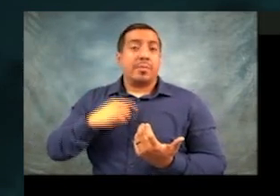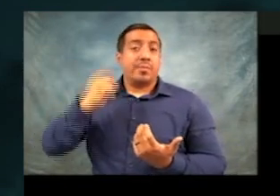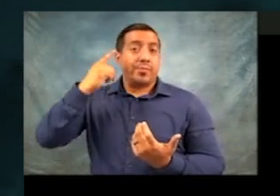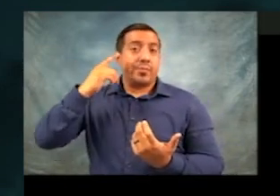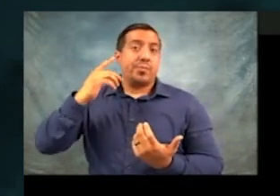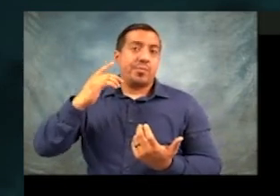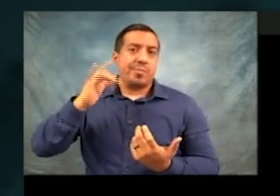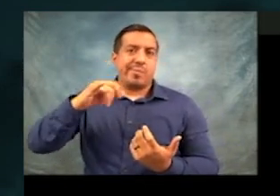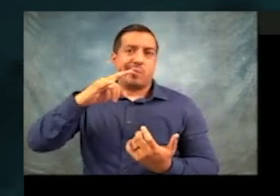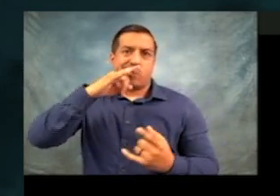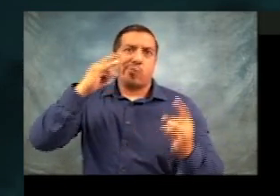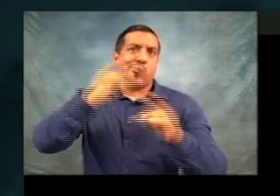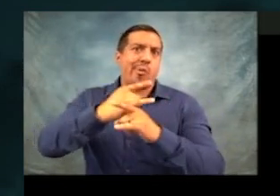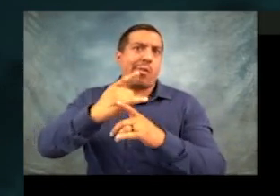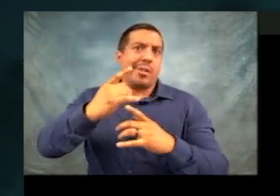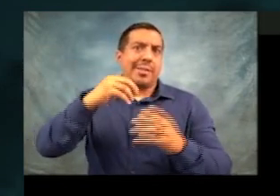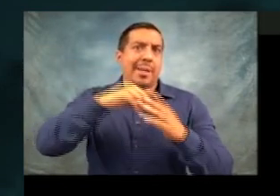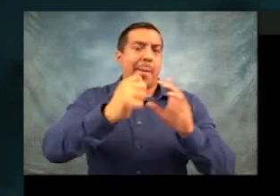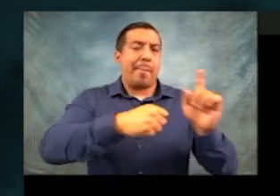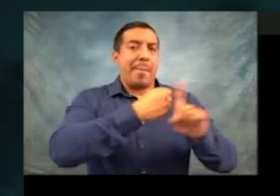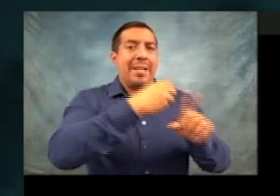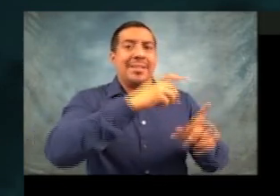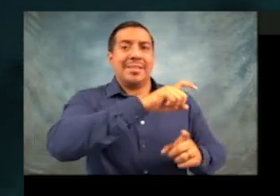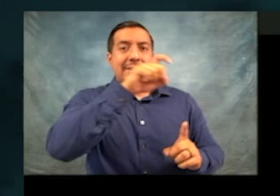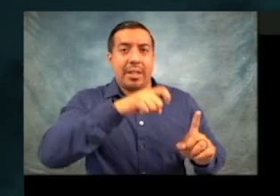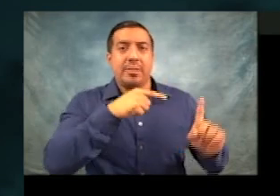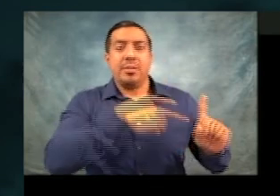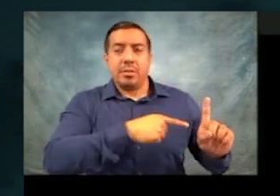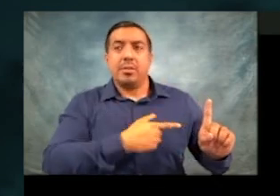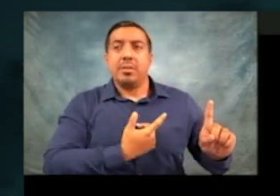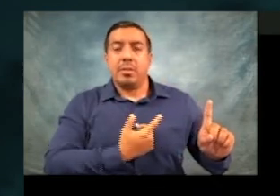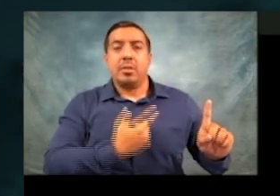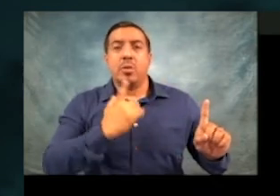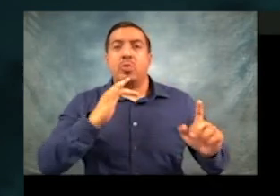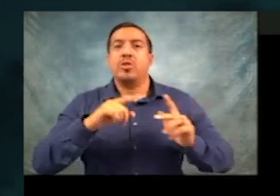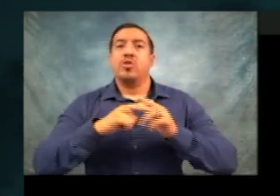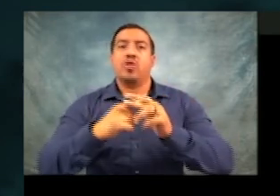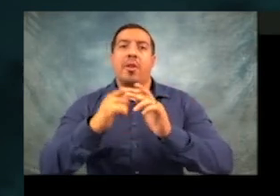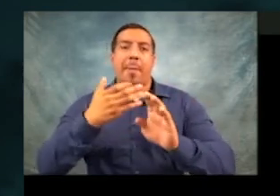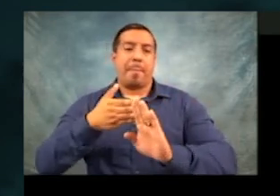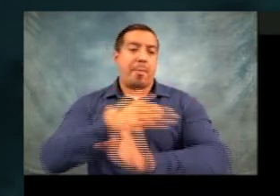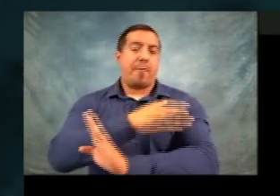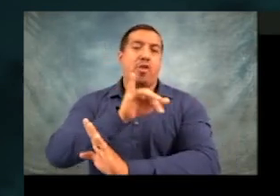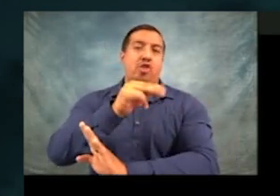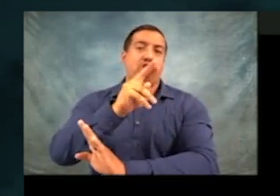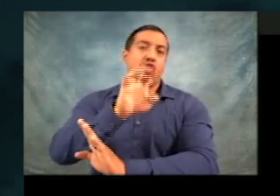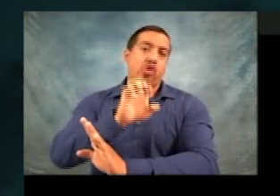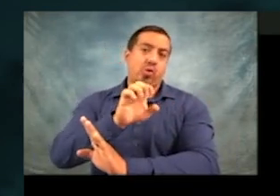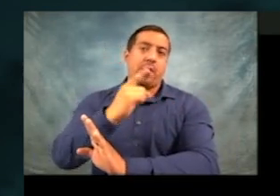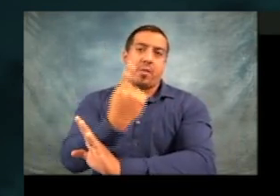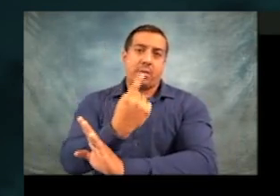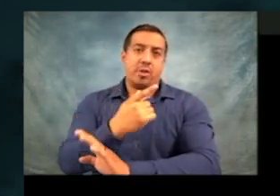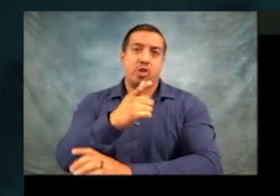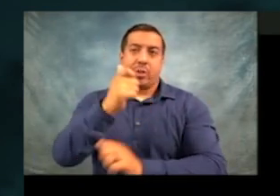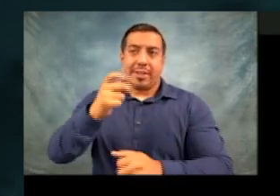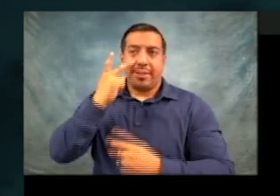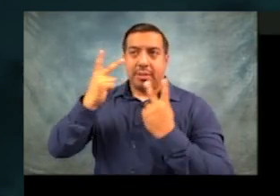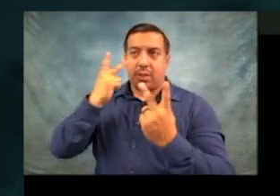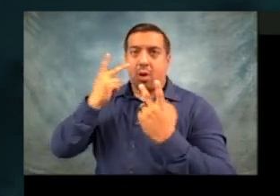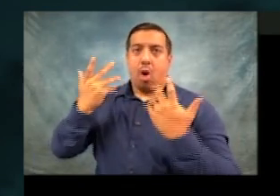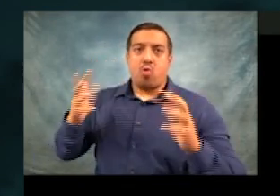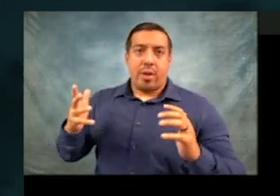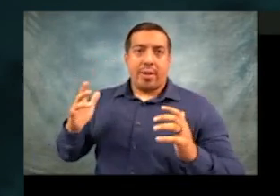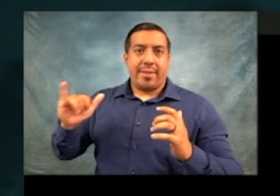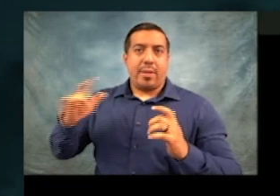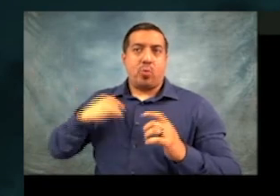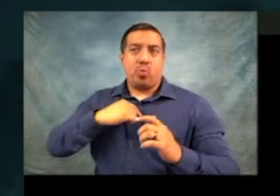impacting Texas, that started prior to June 1. And so you can see already how this